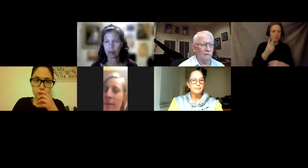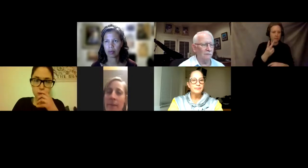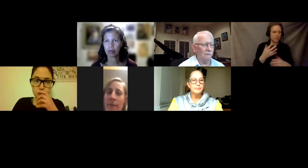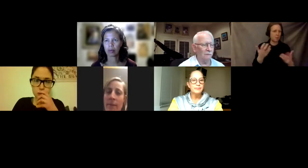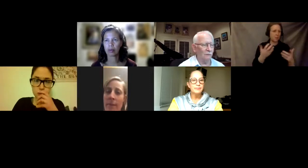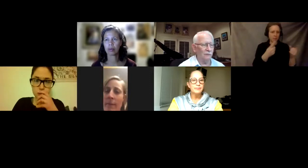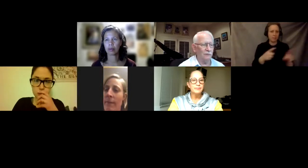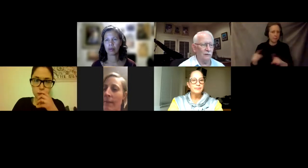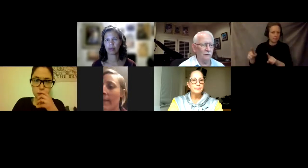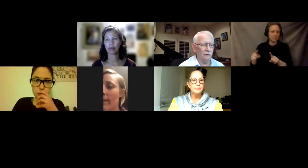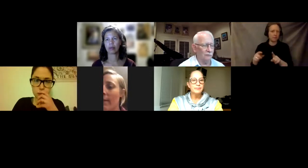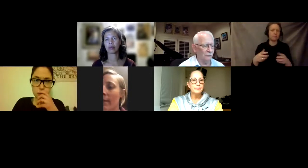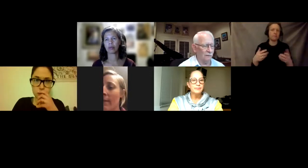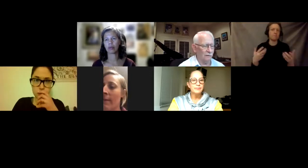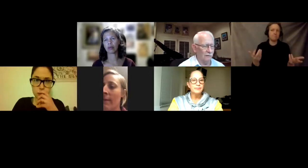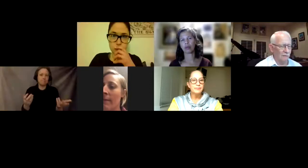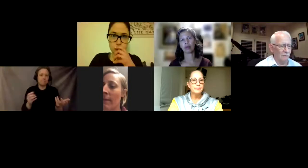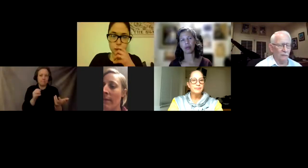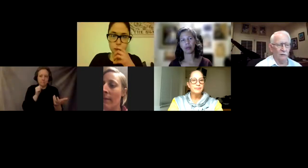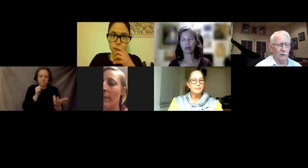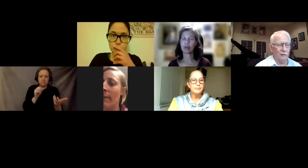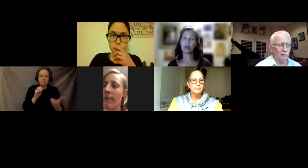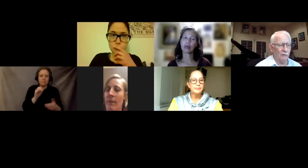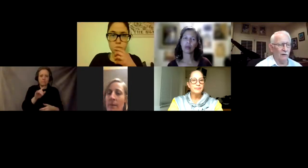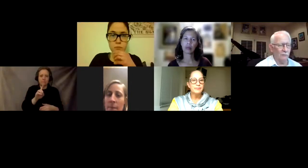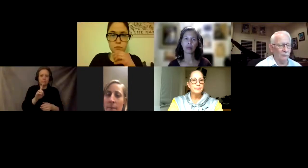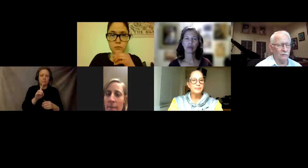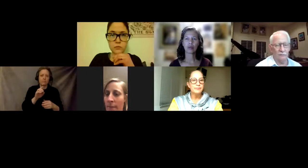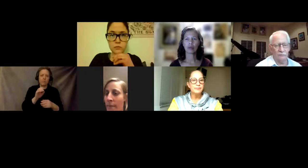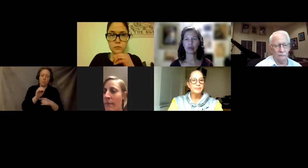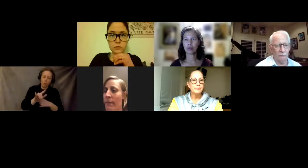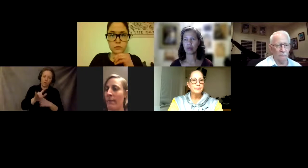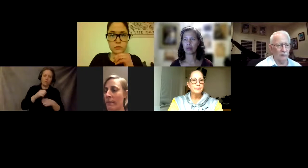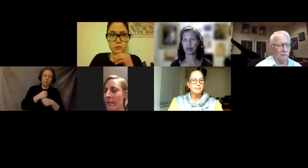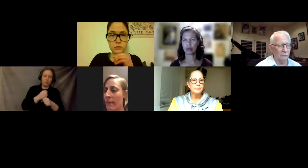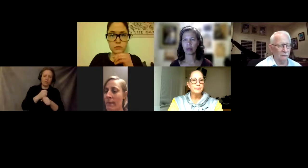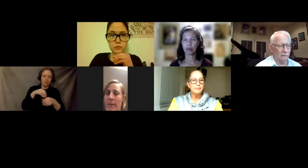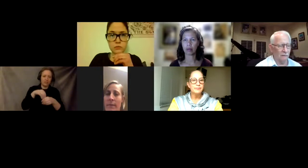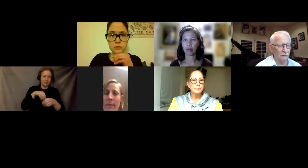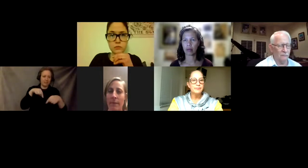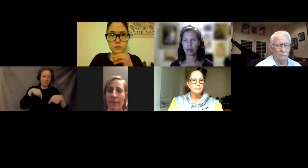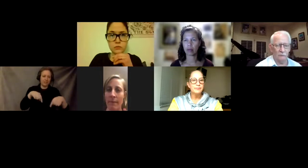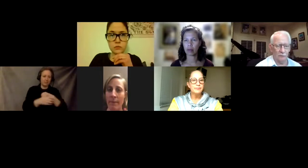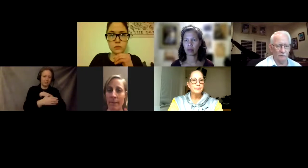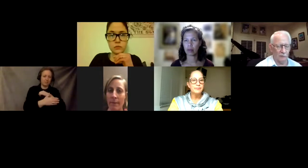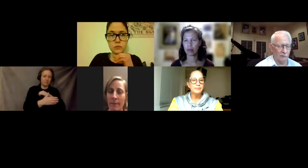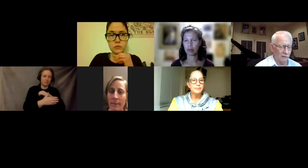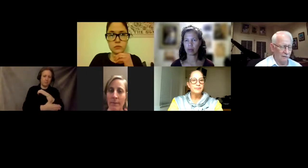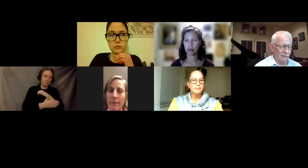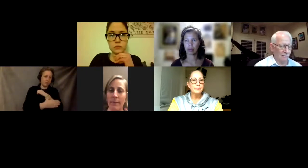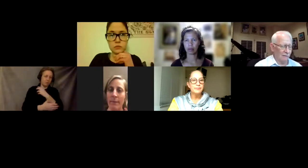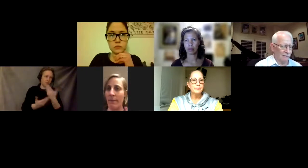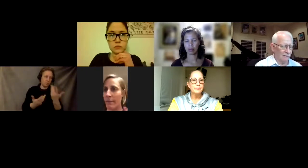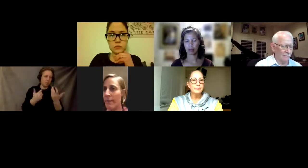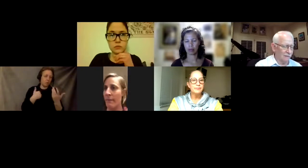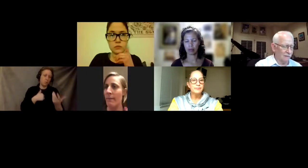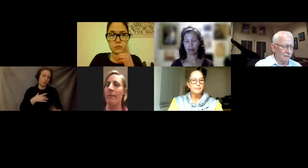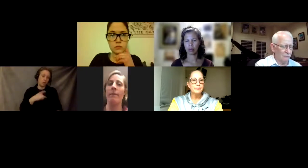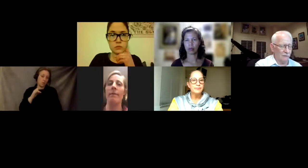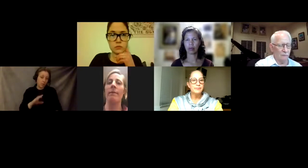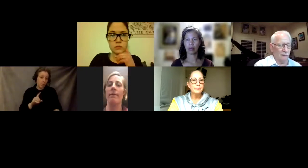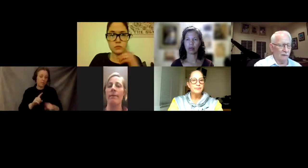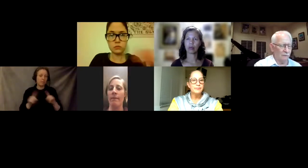production, in this country. That whether we like it or not, we still are driven by cars for the most part.